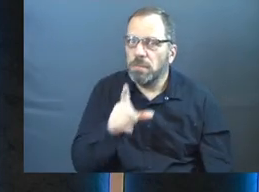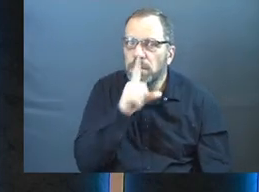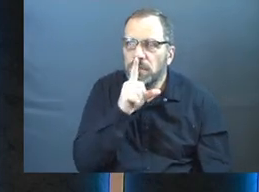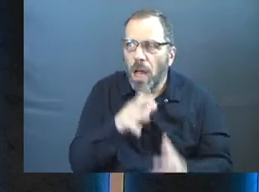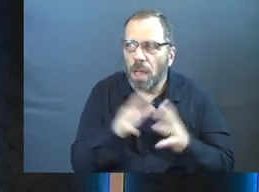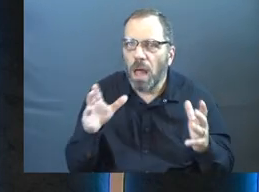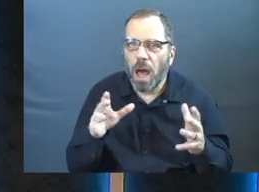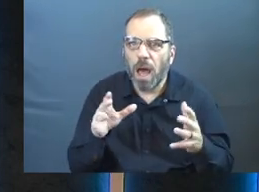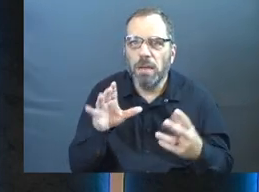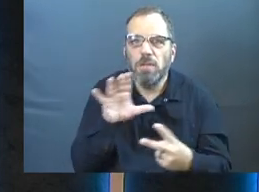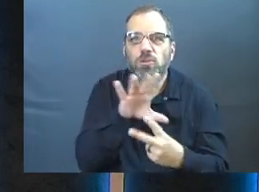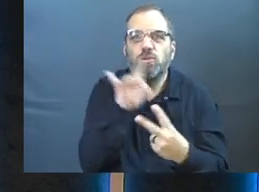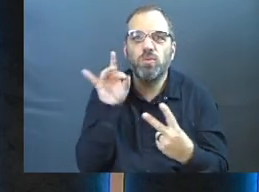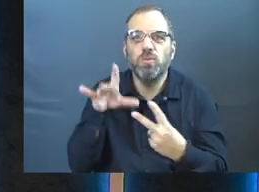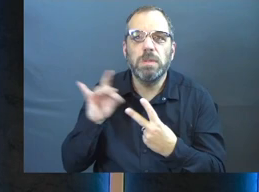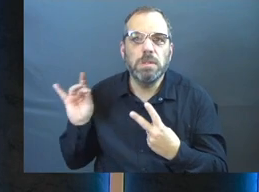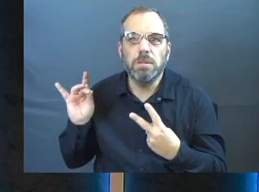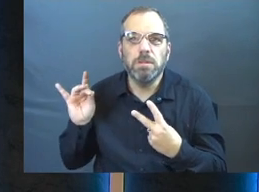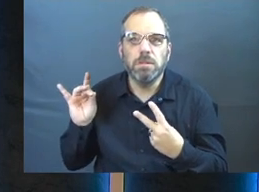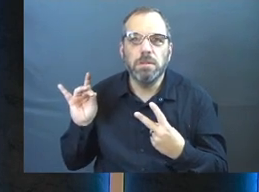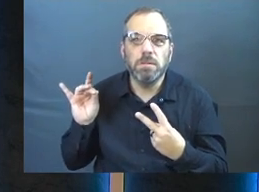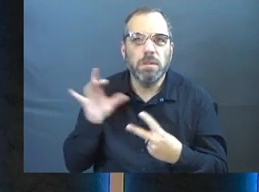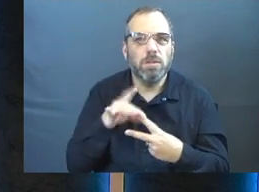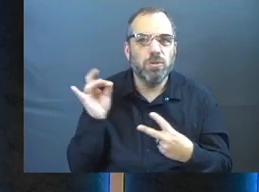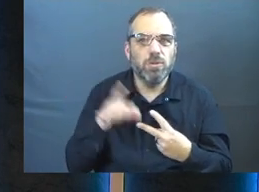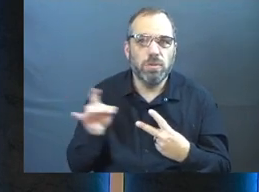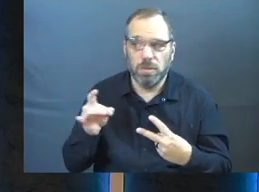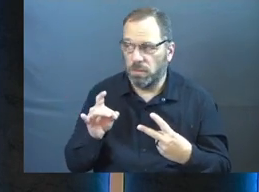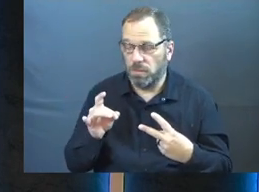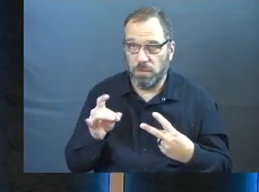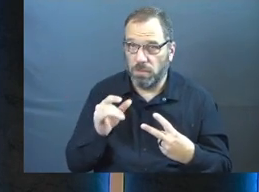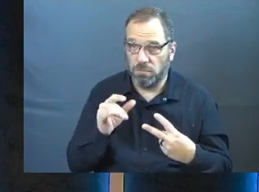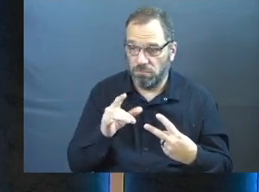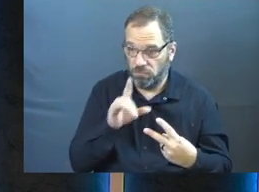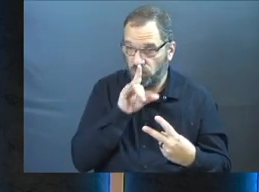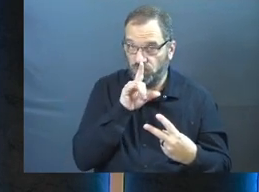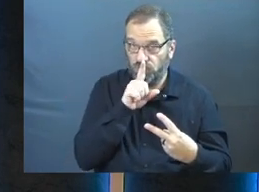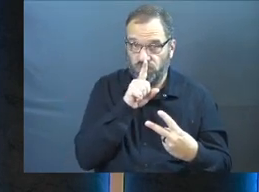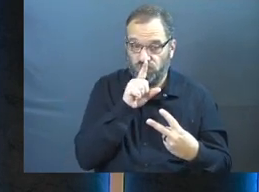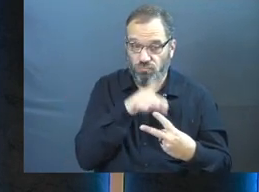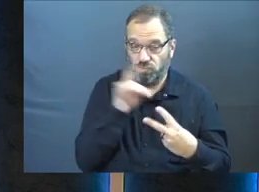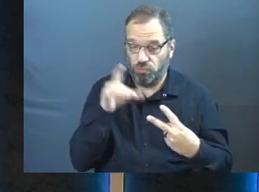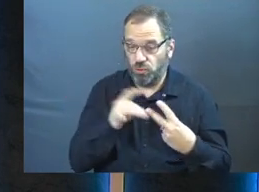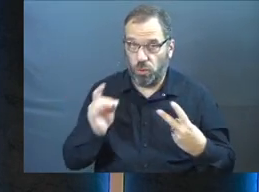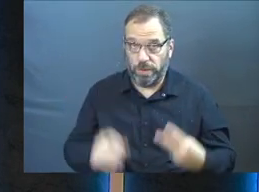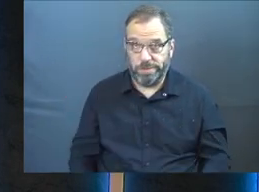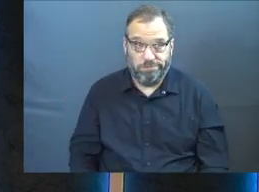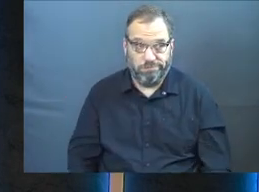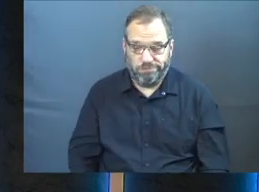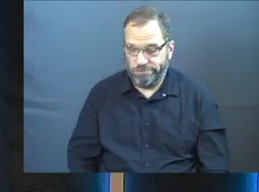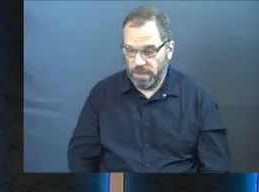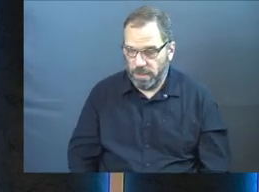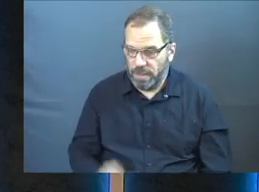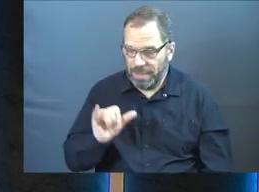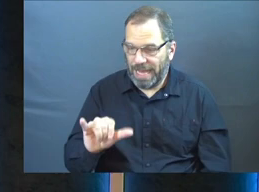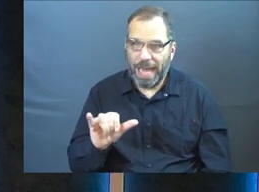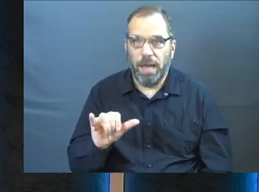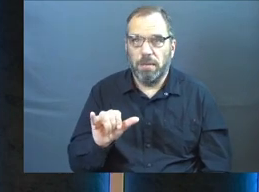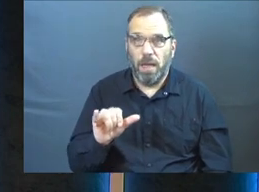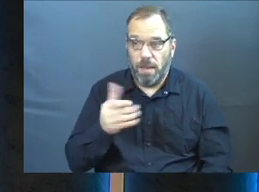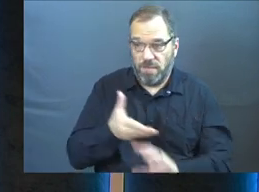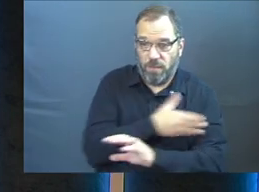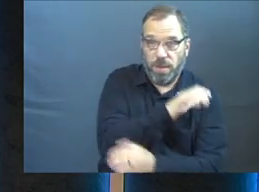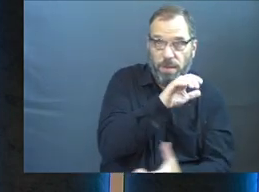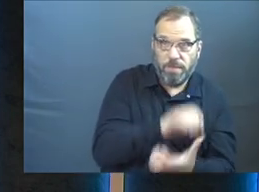about is choosing. We don't talk about choice very much. We don't talk about the fact that before